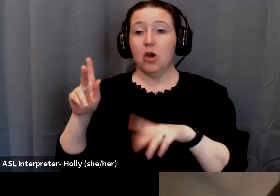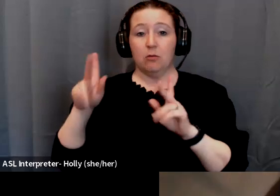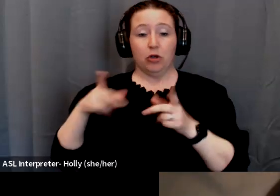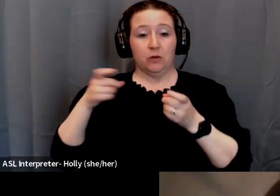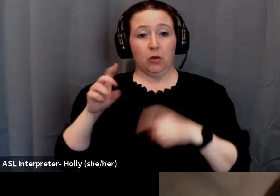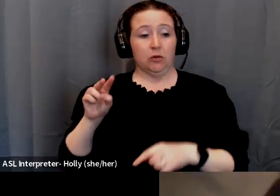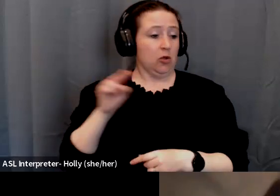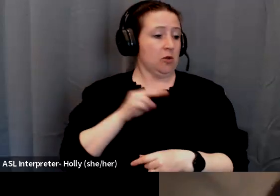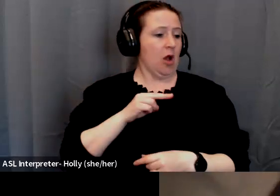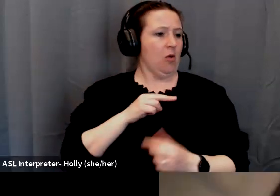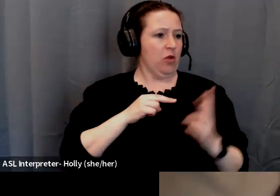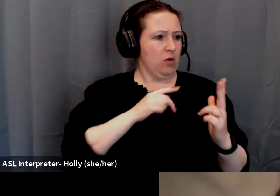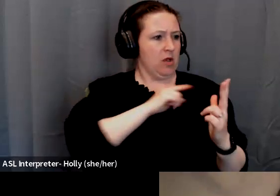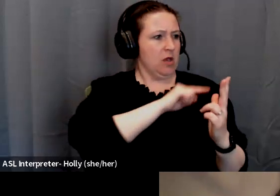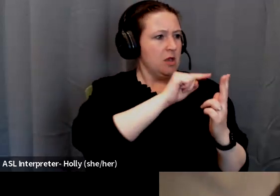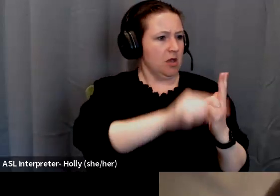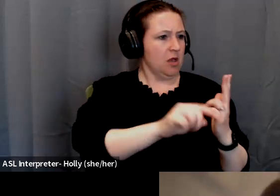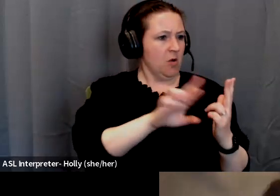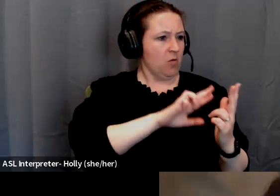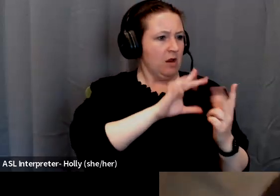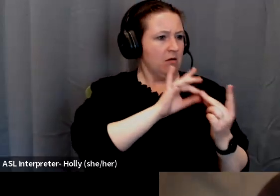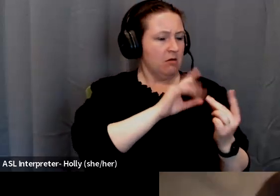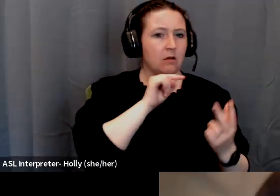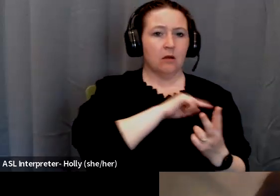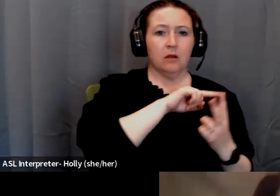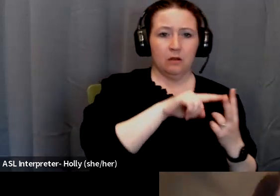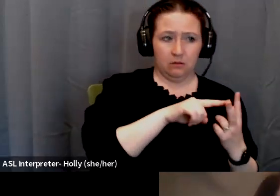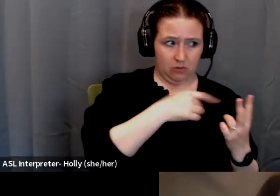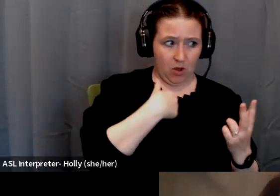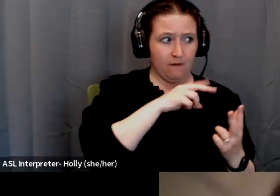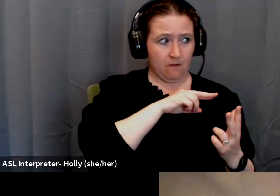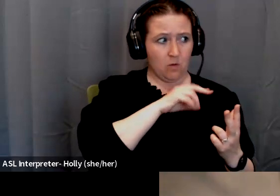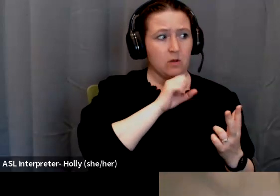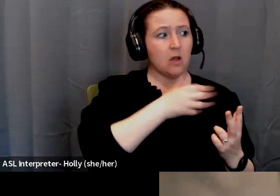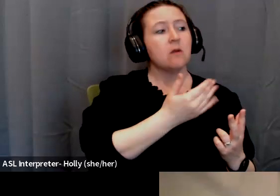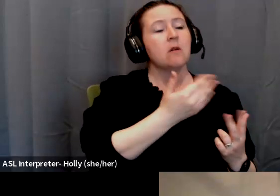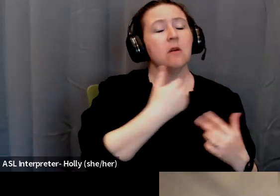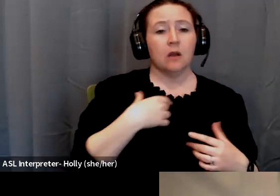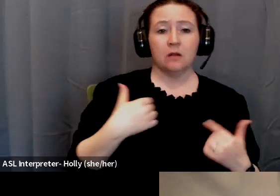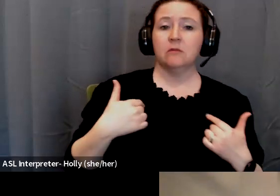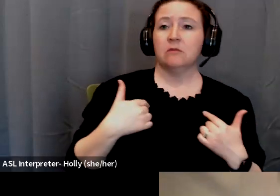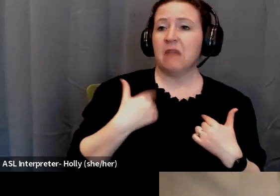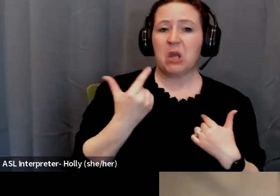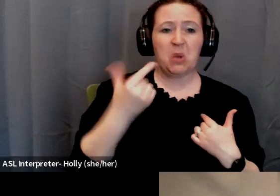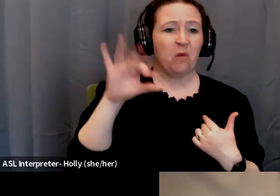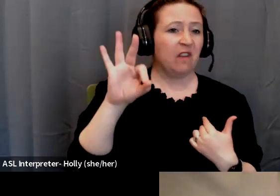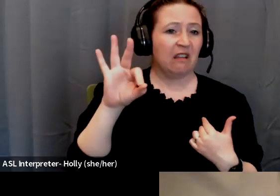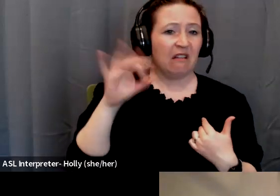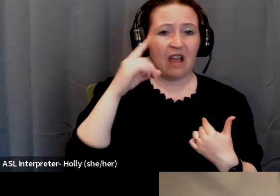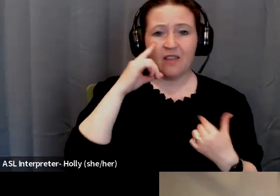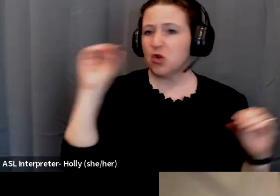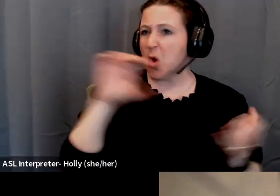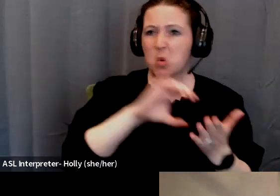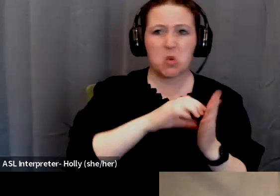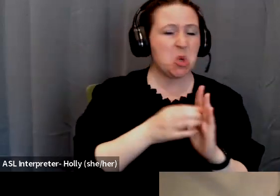there's 3 other people that all of a sudden got up and they say, do you have a view? Yes, I do. What is it? I'm gluten-free and I really don't think we should have chocolate